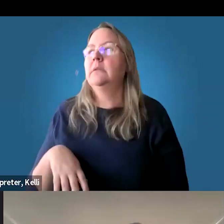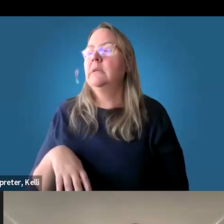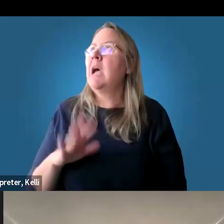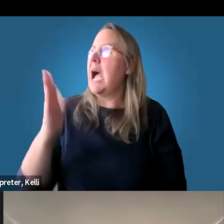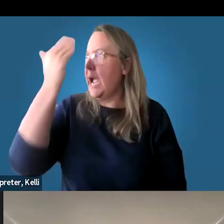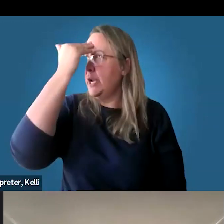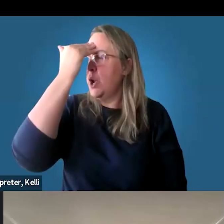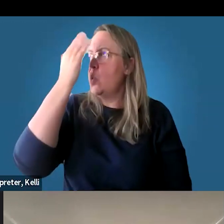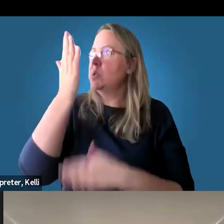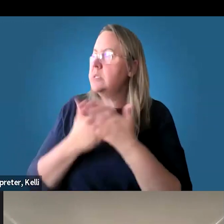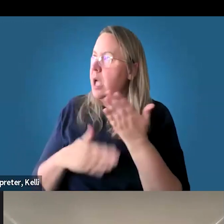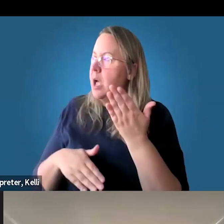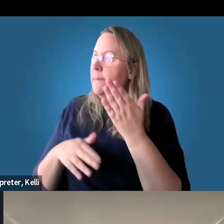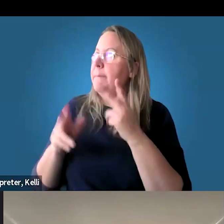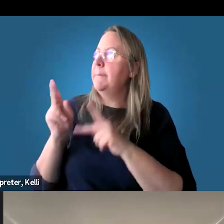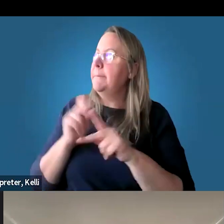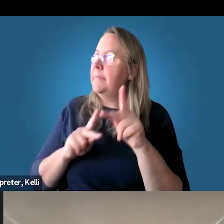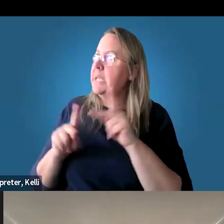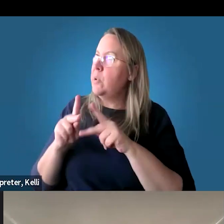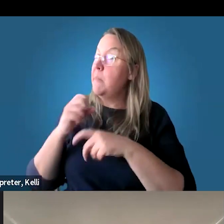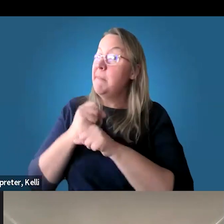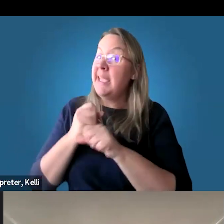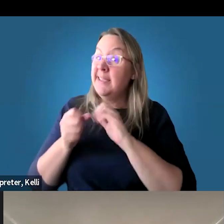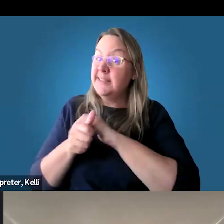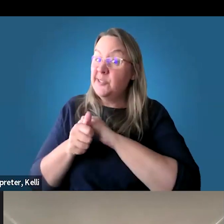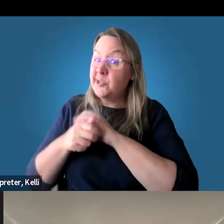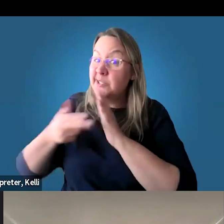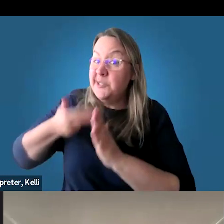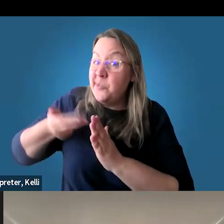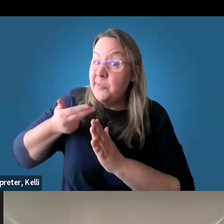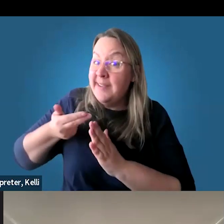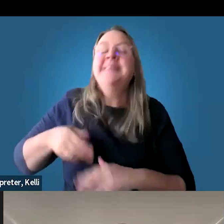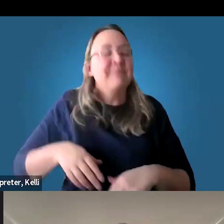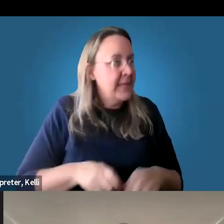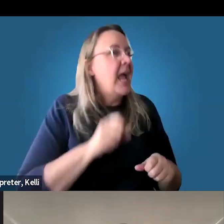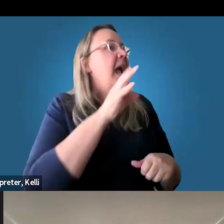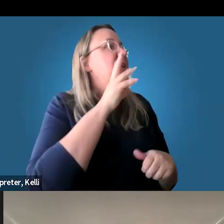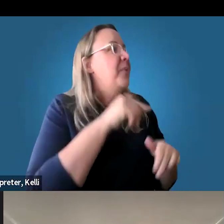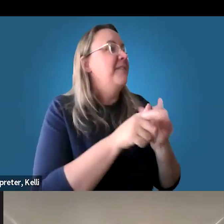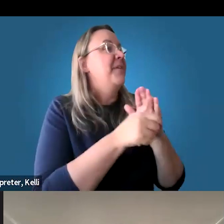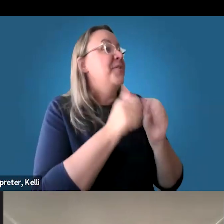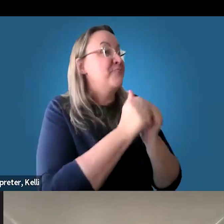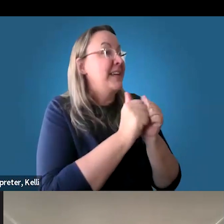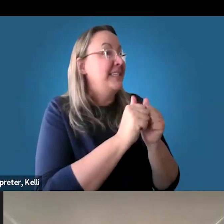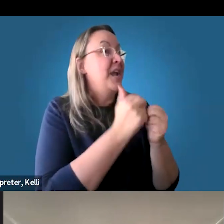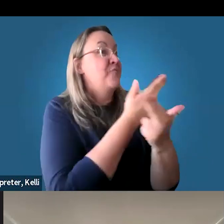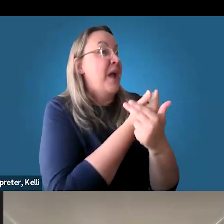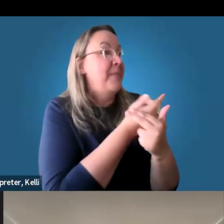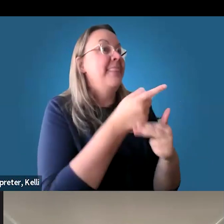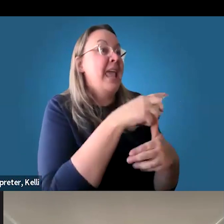I know some people make turtle soup. I know that if they're racing a rabbit, they win.